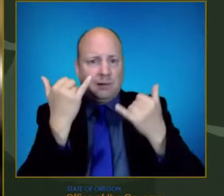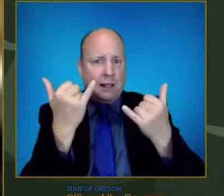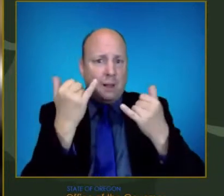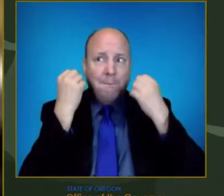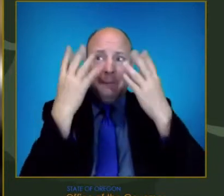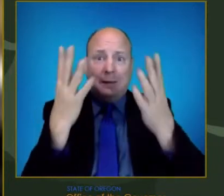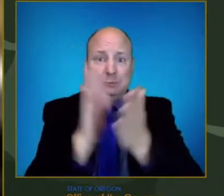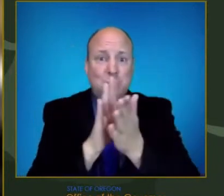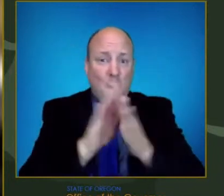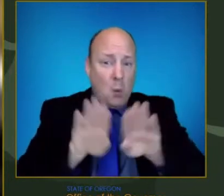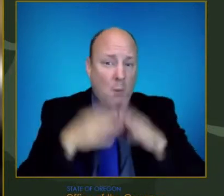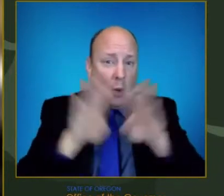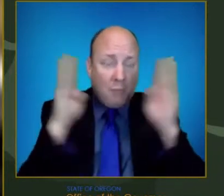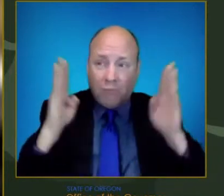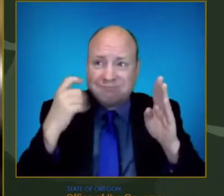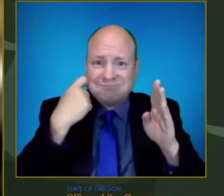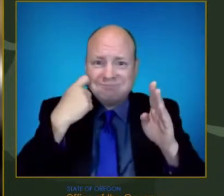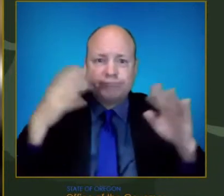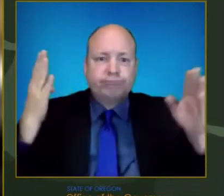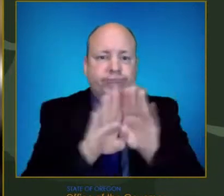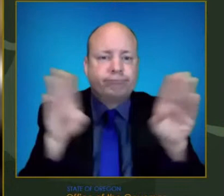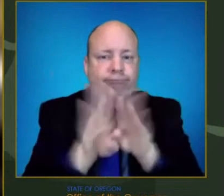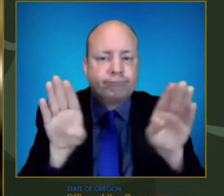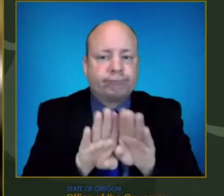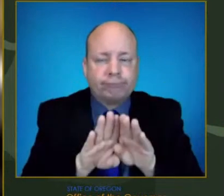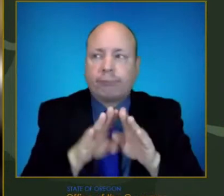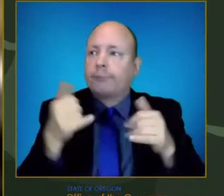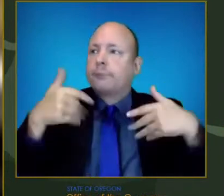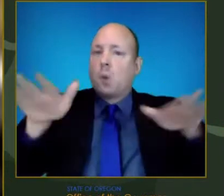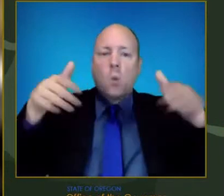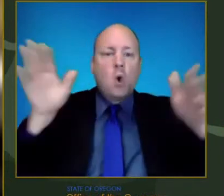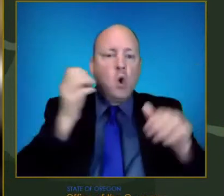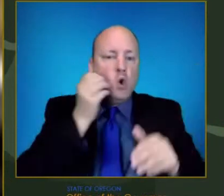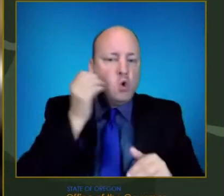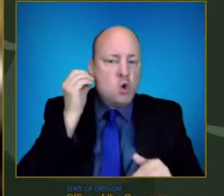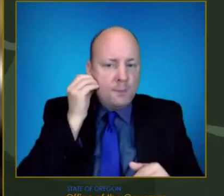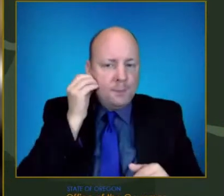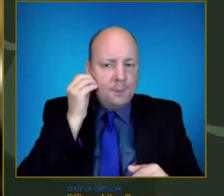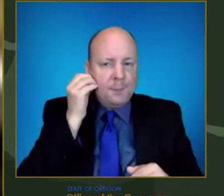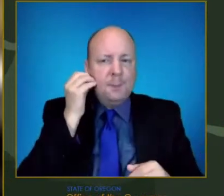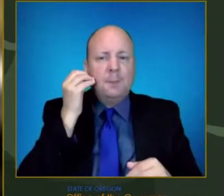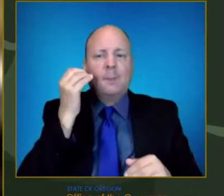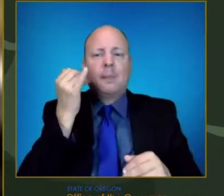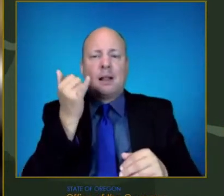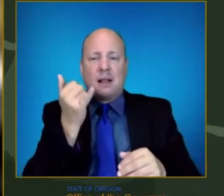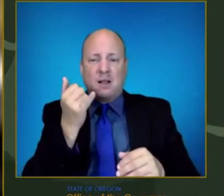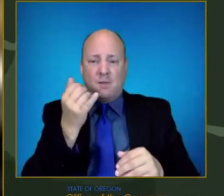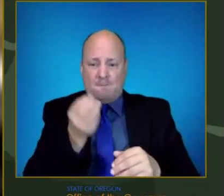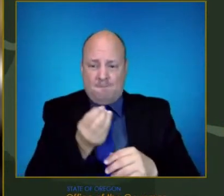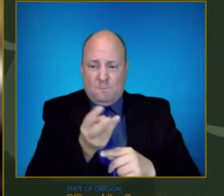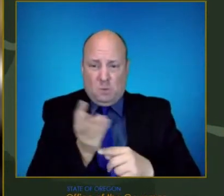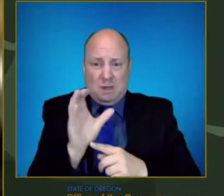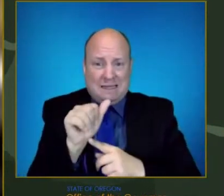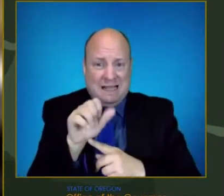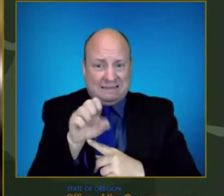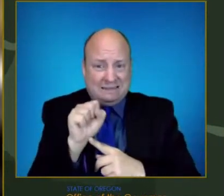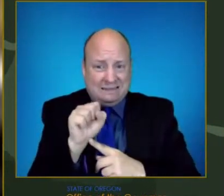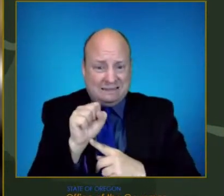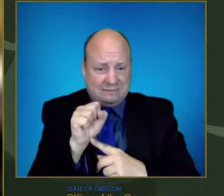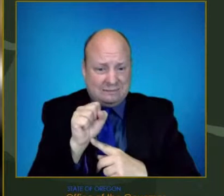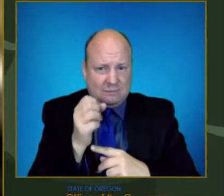distance learning with just a handful of cases, maybe even less than that, but it's the quarantines that